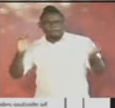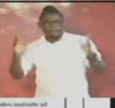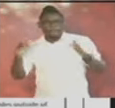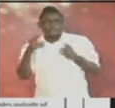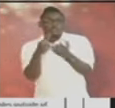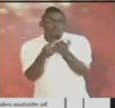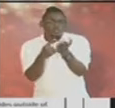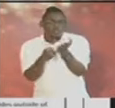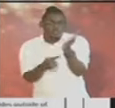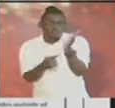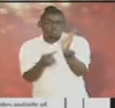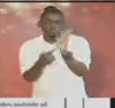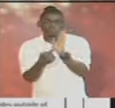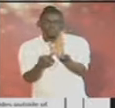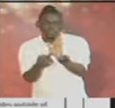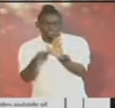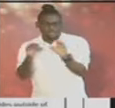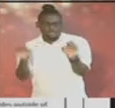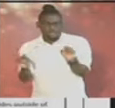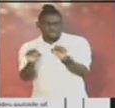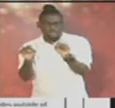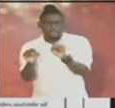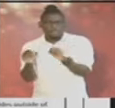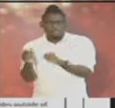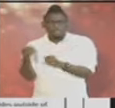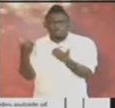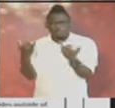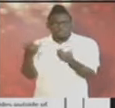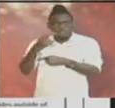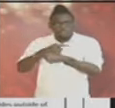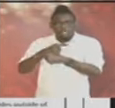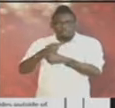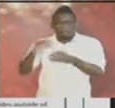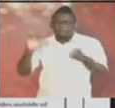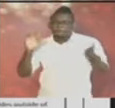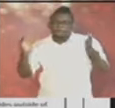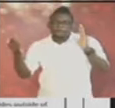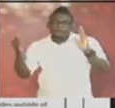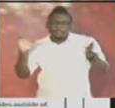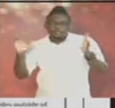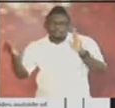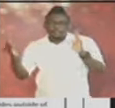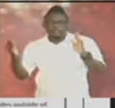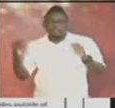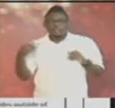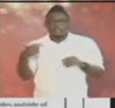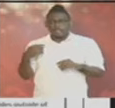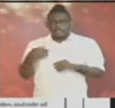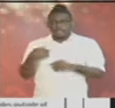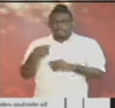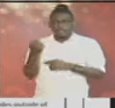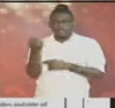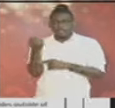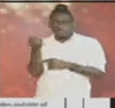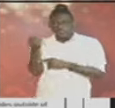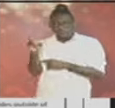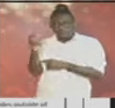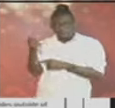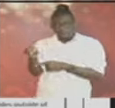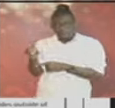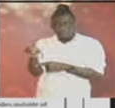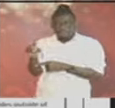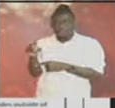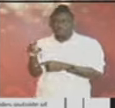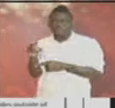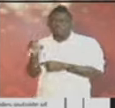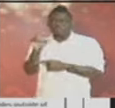are seeing today. On Saturday, we had, on this particular chart, 12 index cases, 23 primary